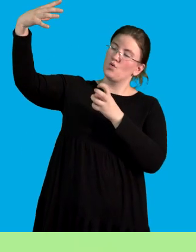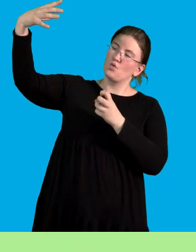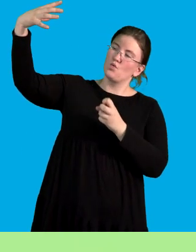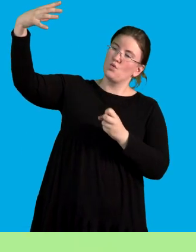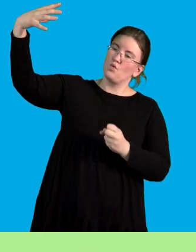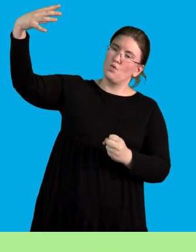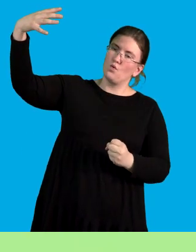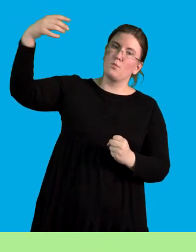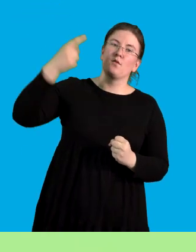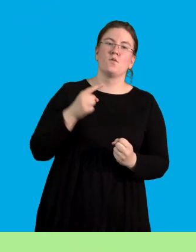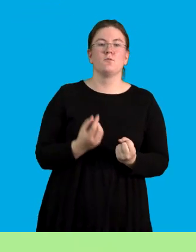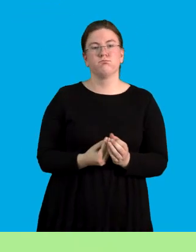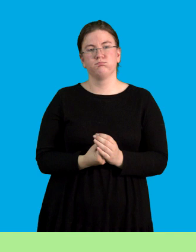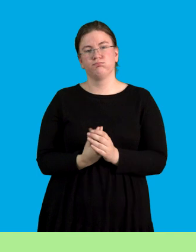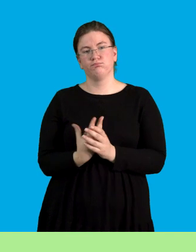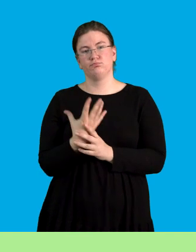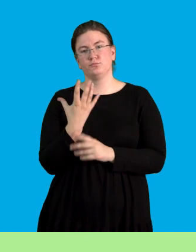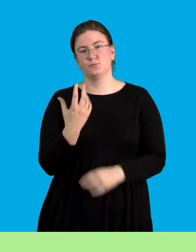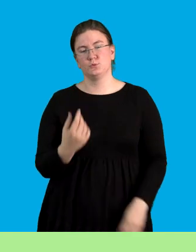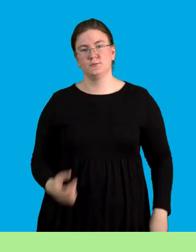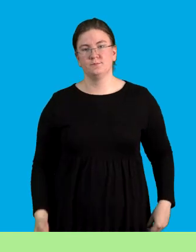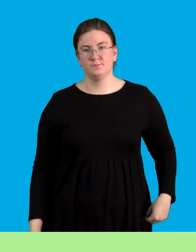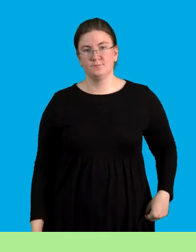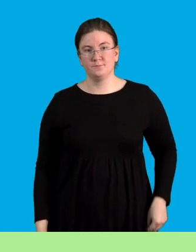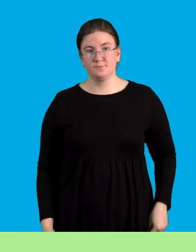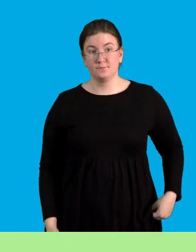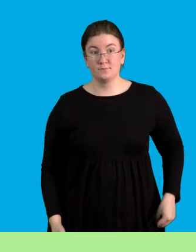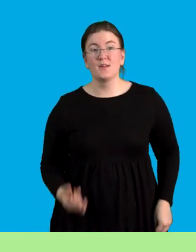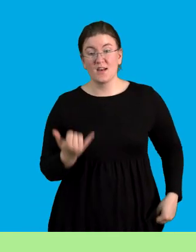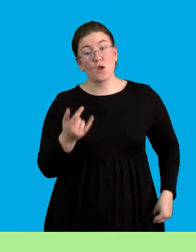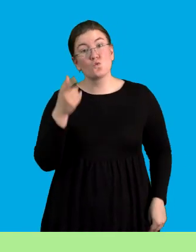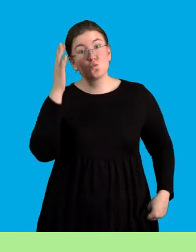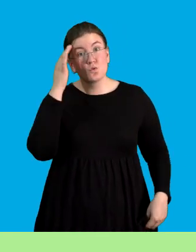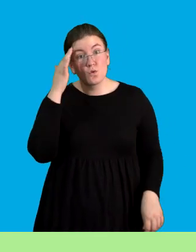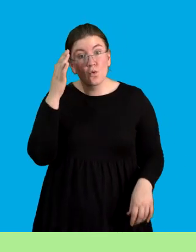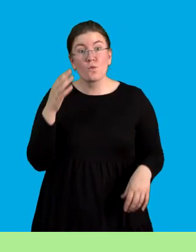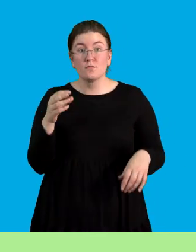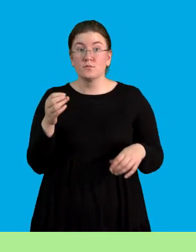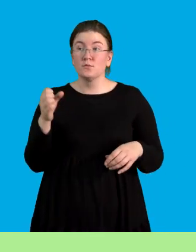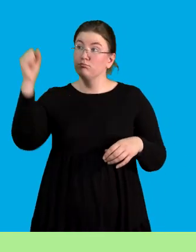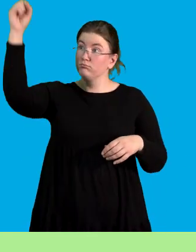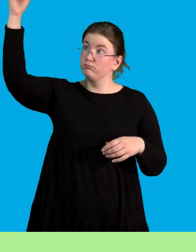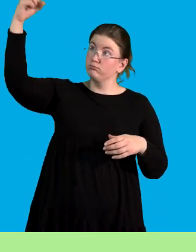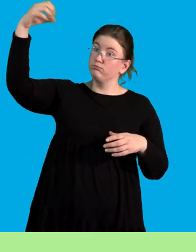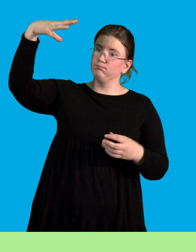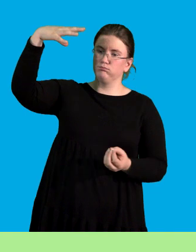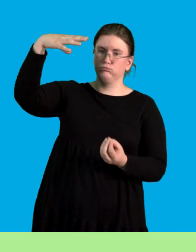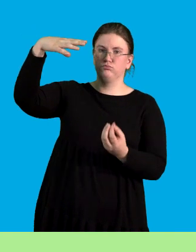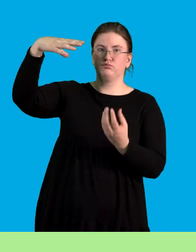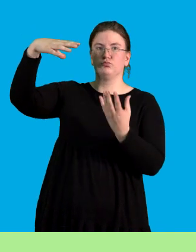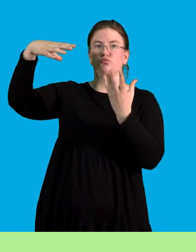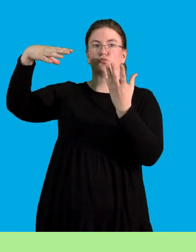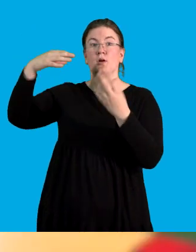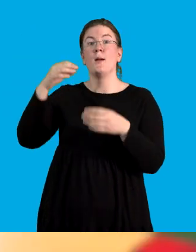to provide energy for the process of photosynthesis. And by now you should know that photosynthesis is